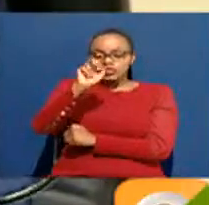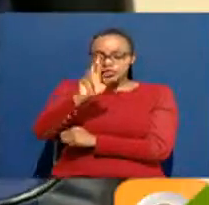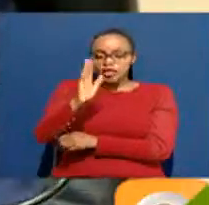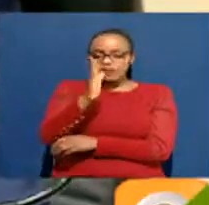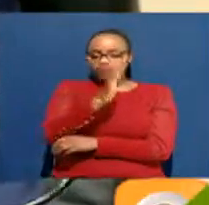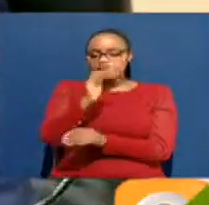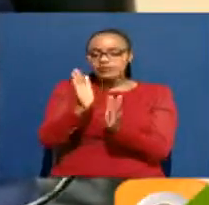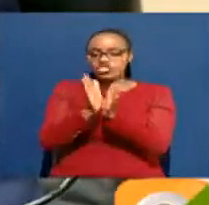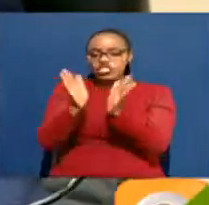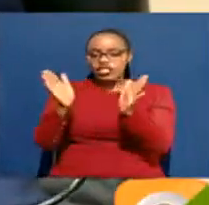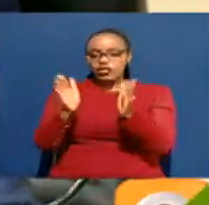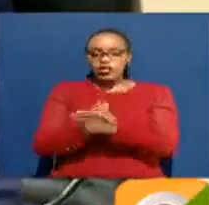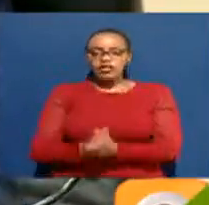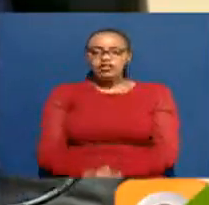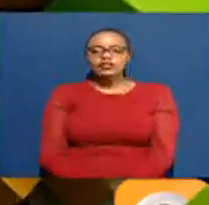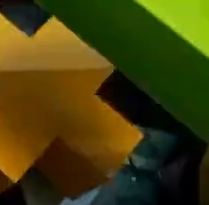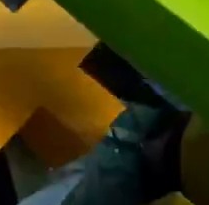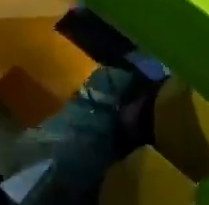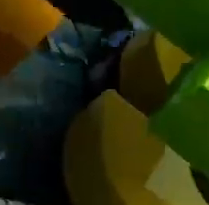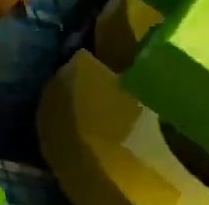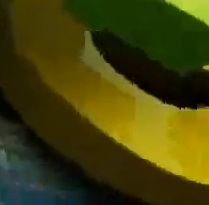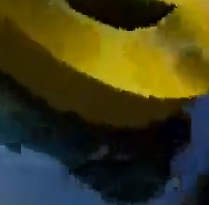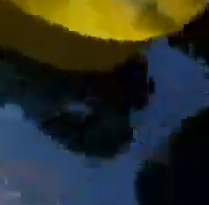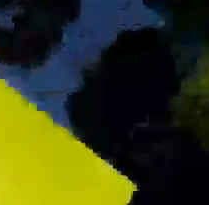Gumby Citizen TV.